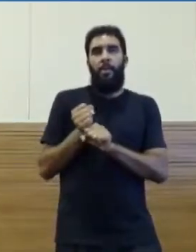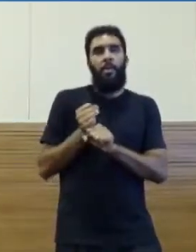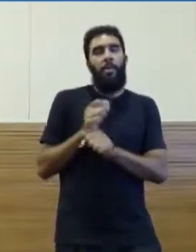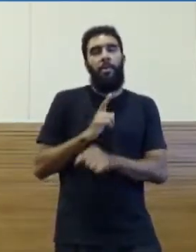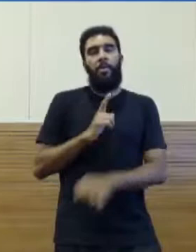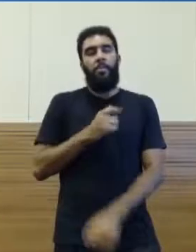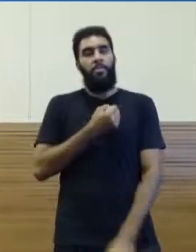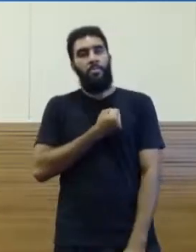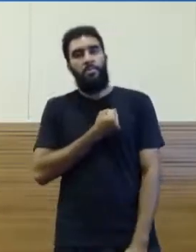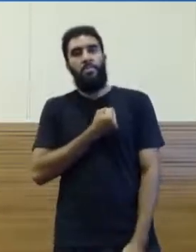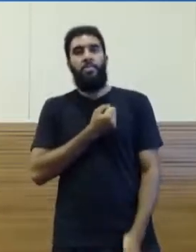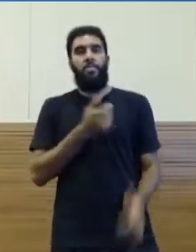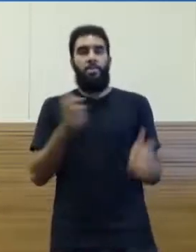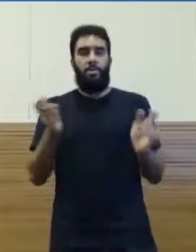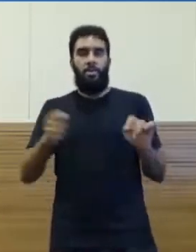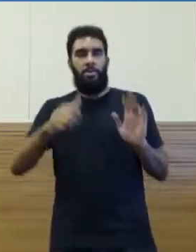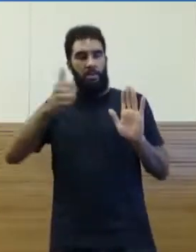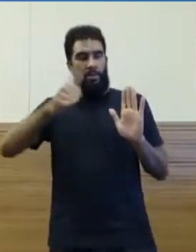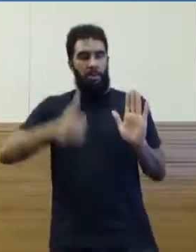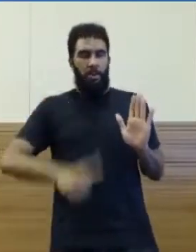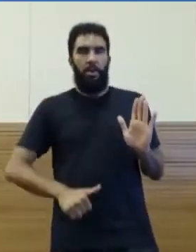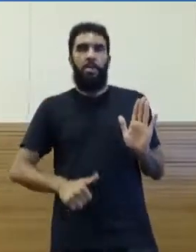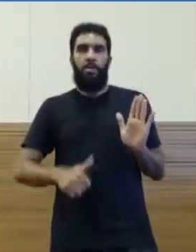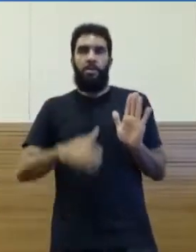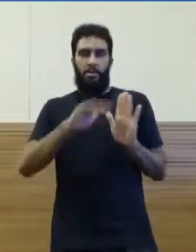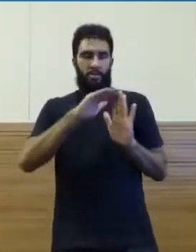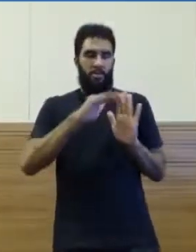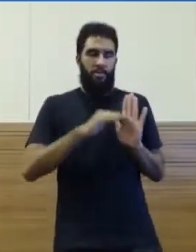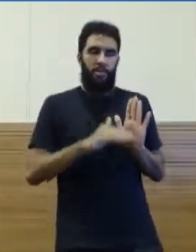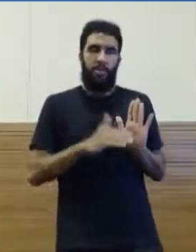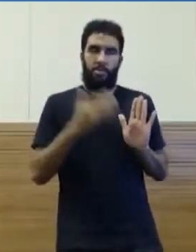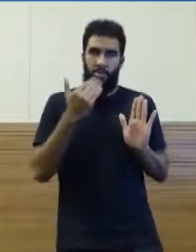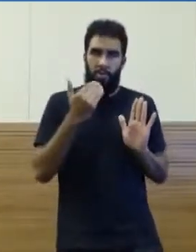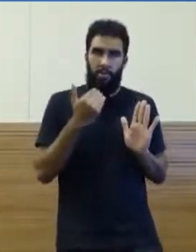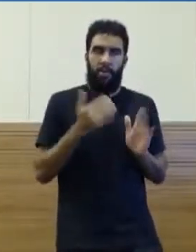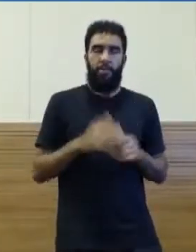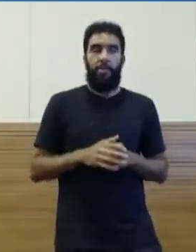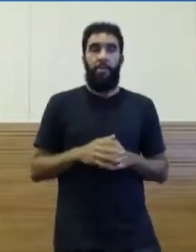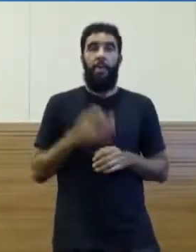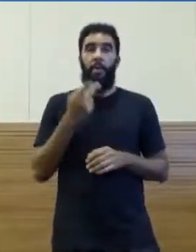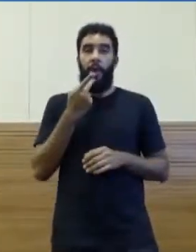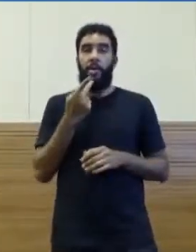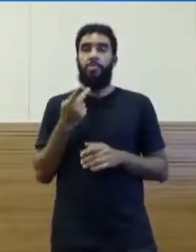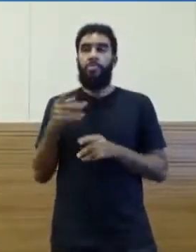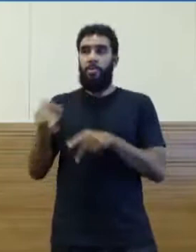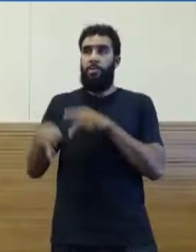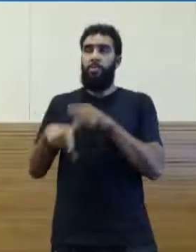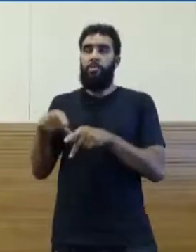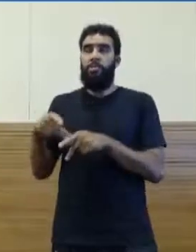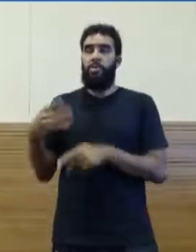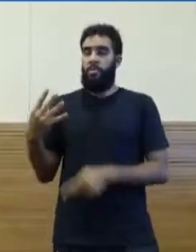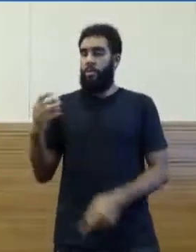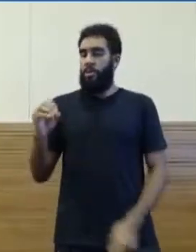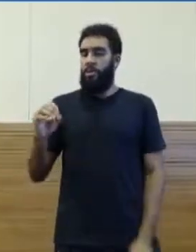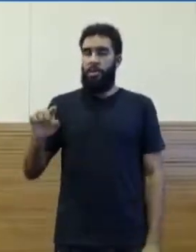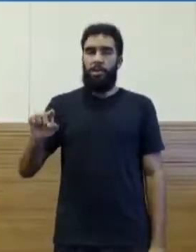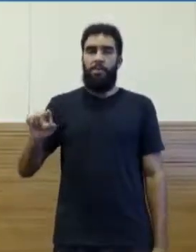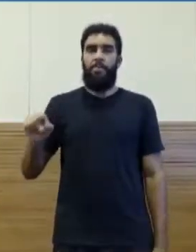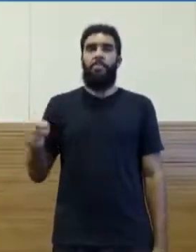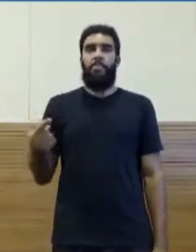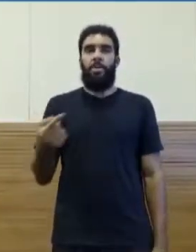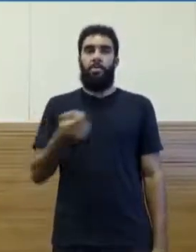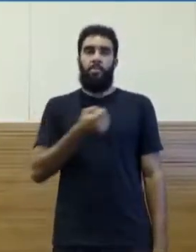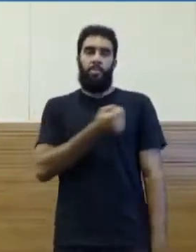a year we would have numbers that we could evaluate. In one location, we're talking about